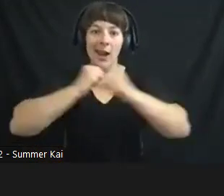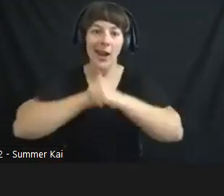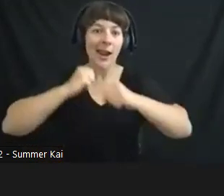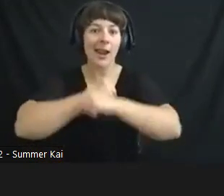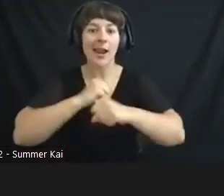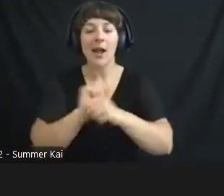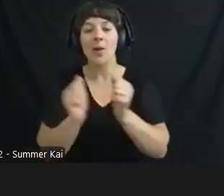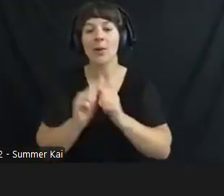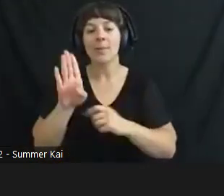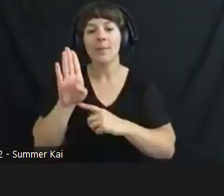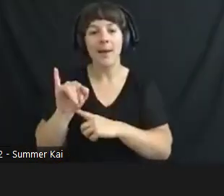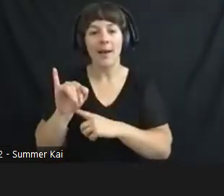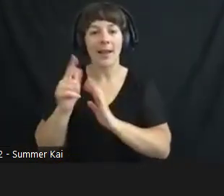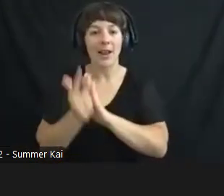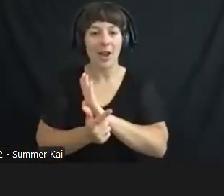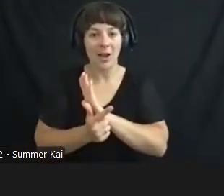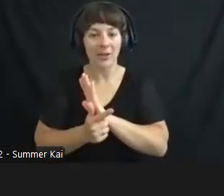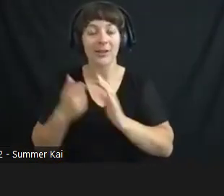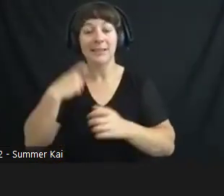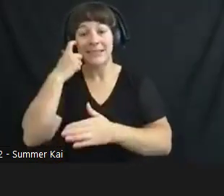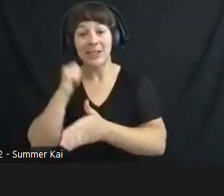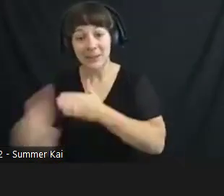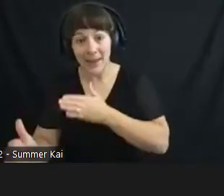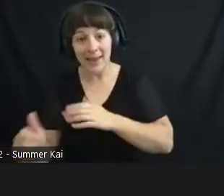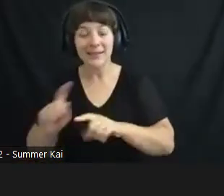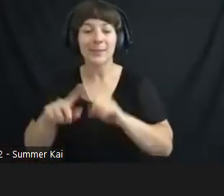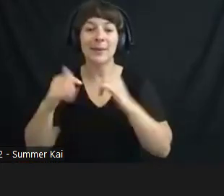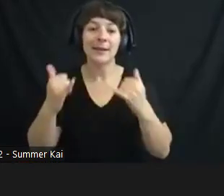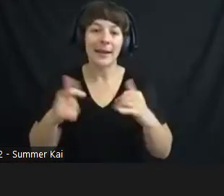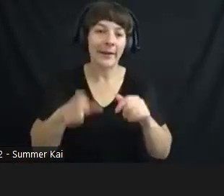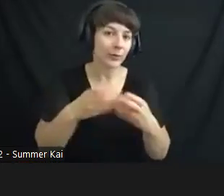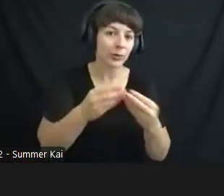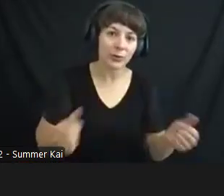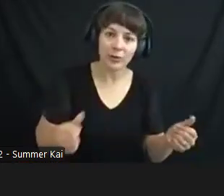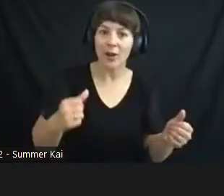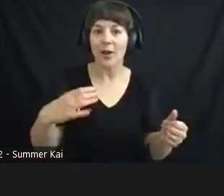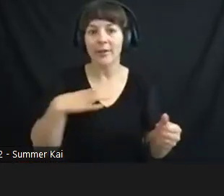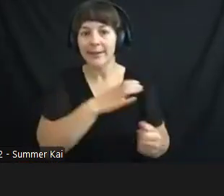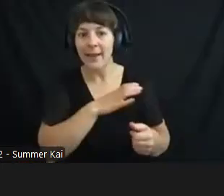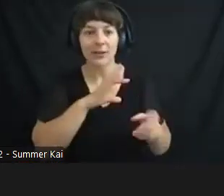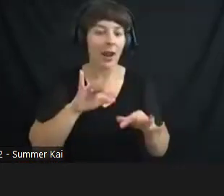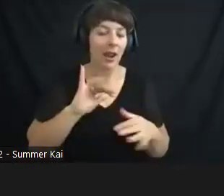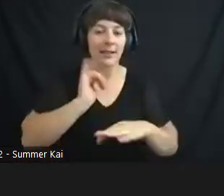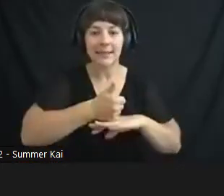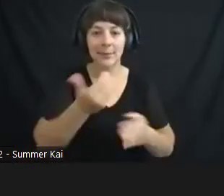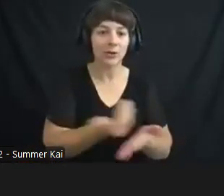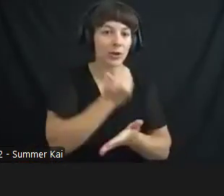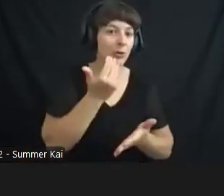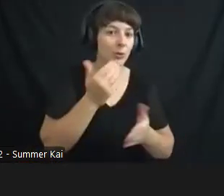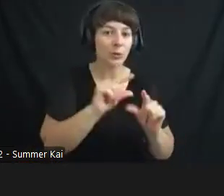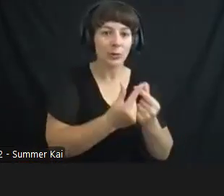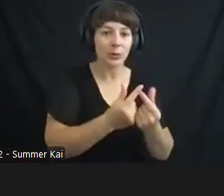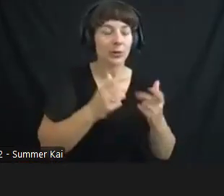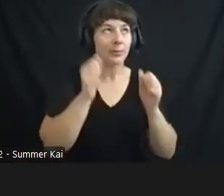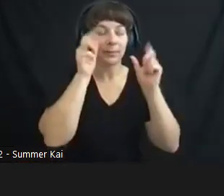them at the Paratransit Coordinating Council, but now we have to dissolve the Paratransit Coordinating Council, create a new body. Like, it's